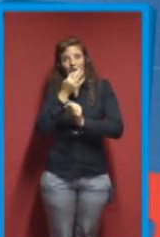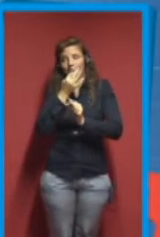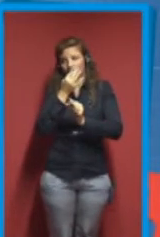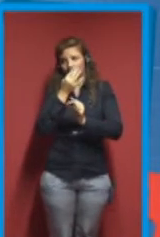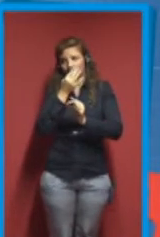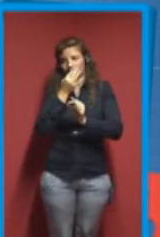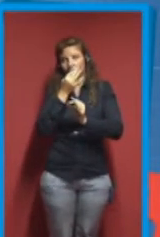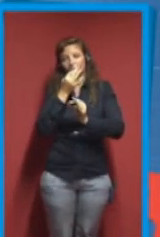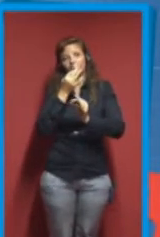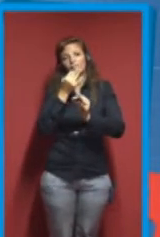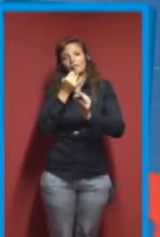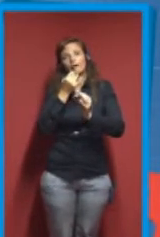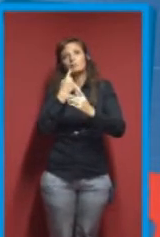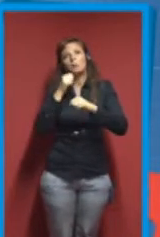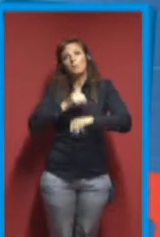too.